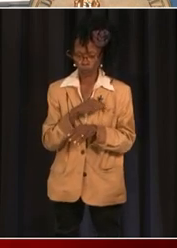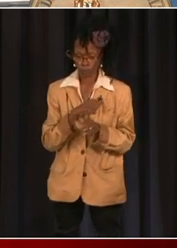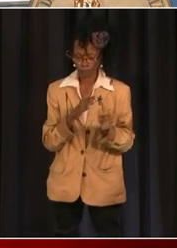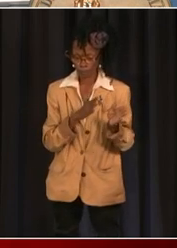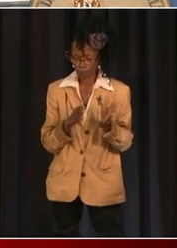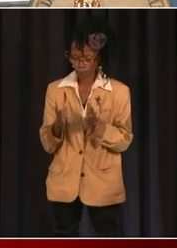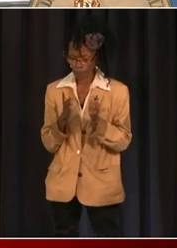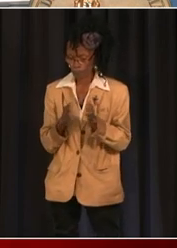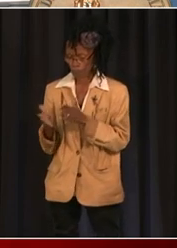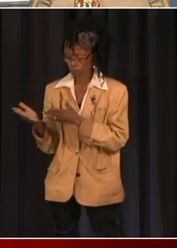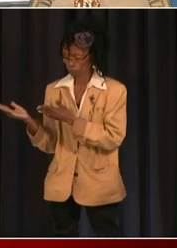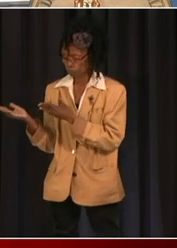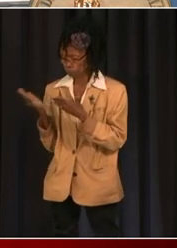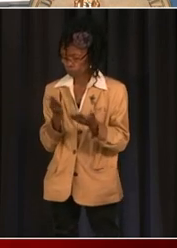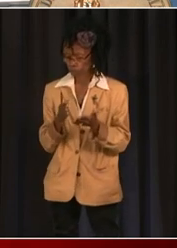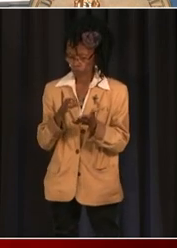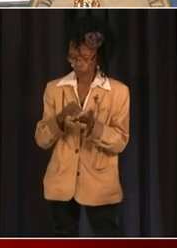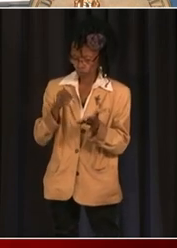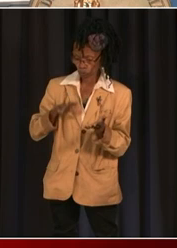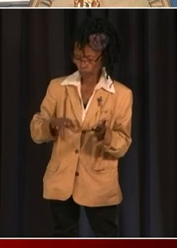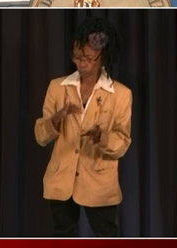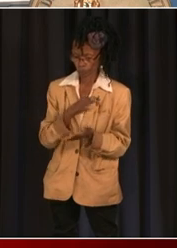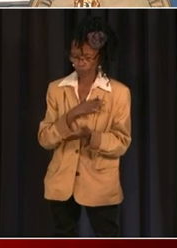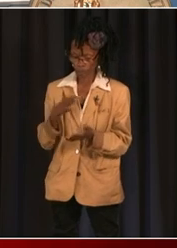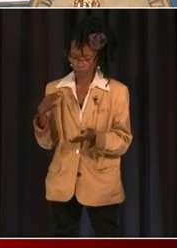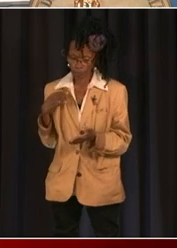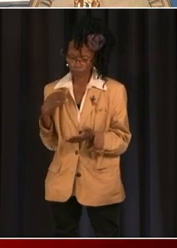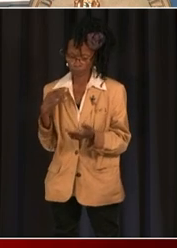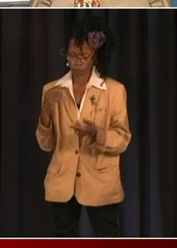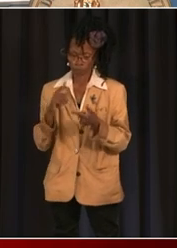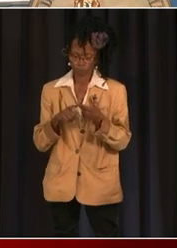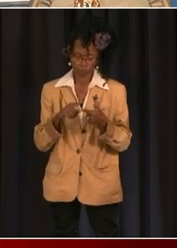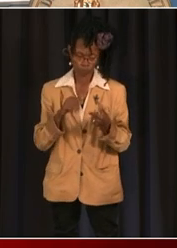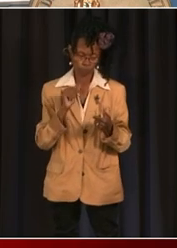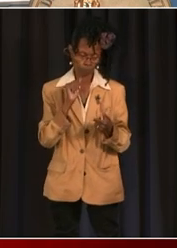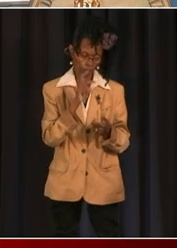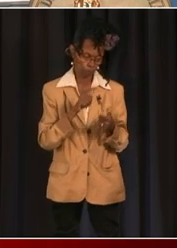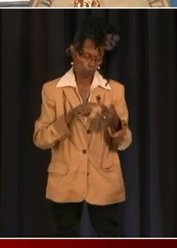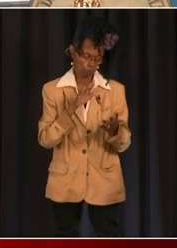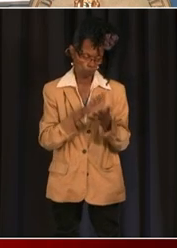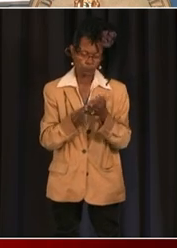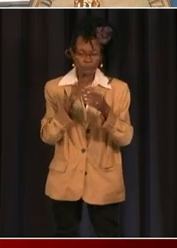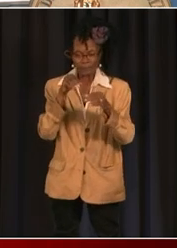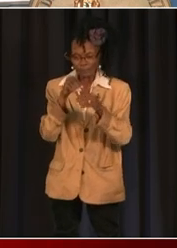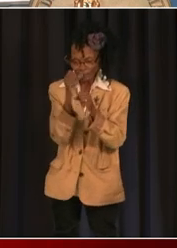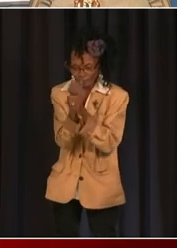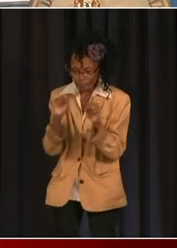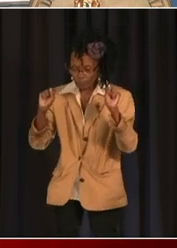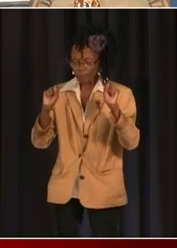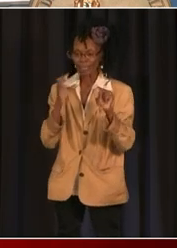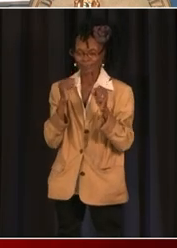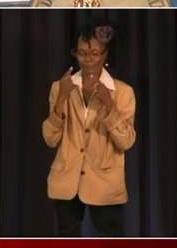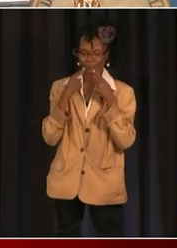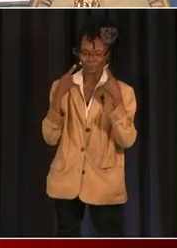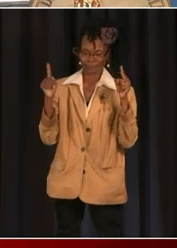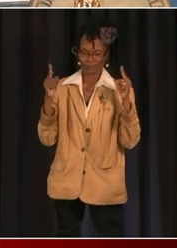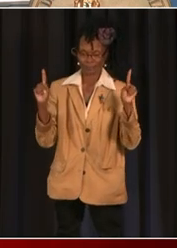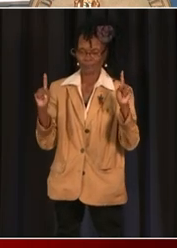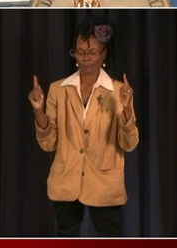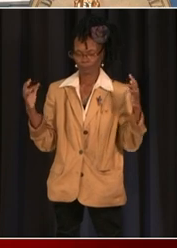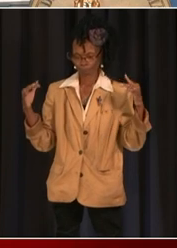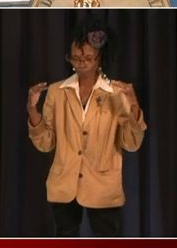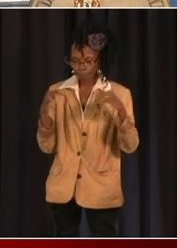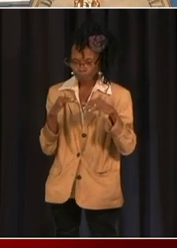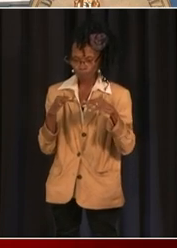to schools. We know that we can successfully reunite our students with their teachers, classmates,